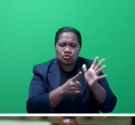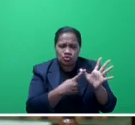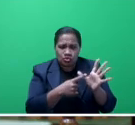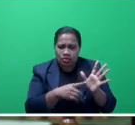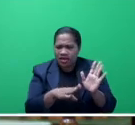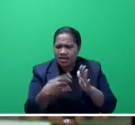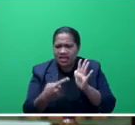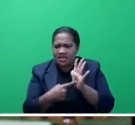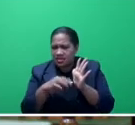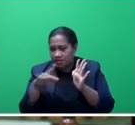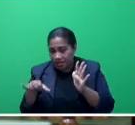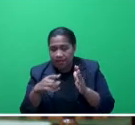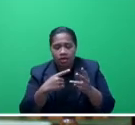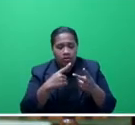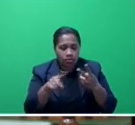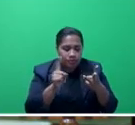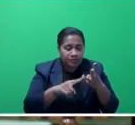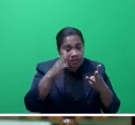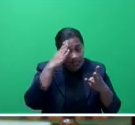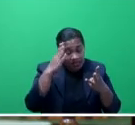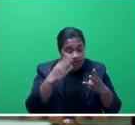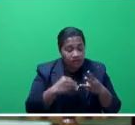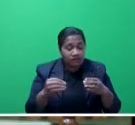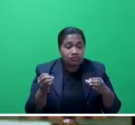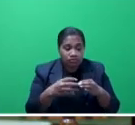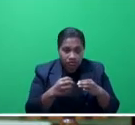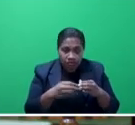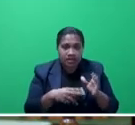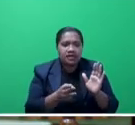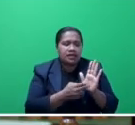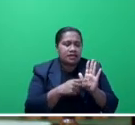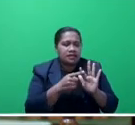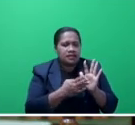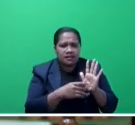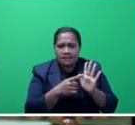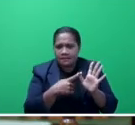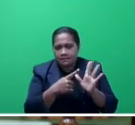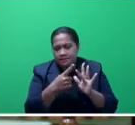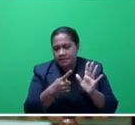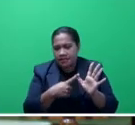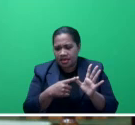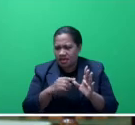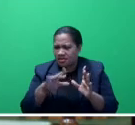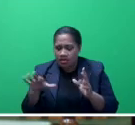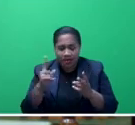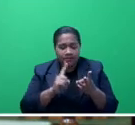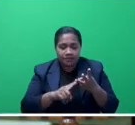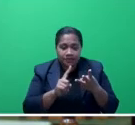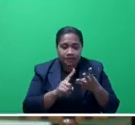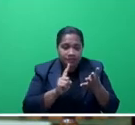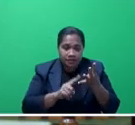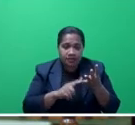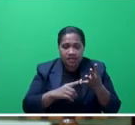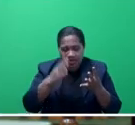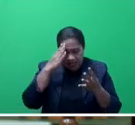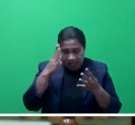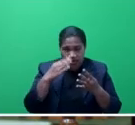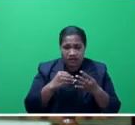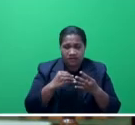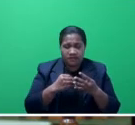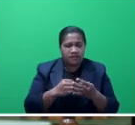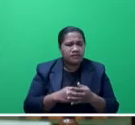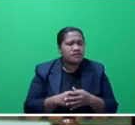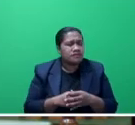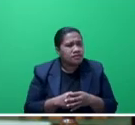head of Treasury, Nemaya Dawai, and the head of Fiscal Policy, Mohammed Jabed. Of